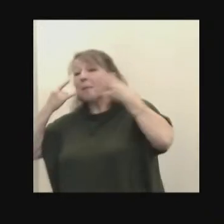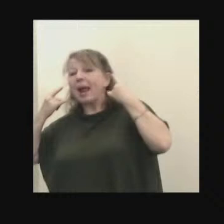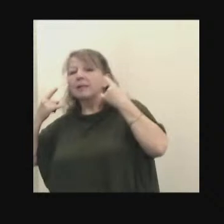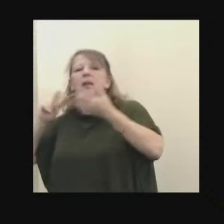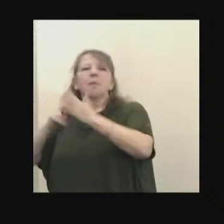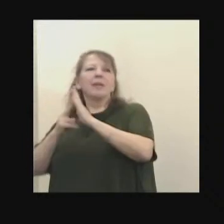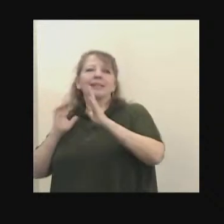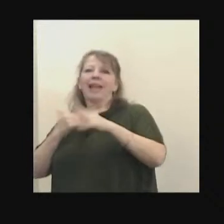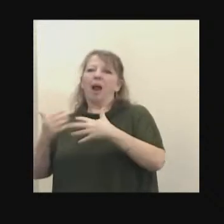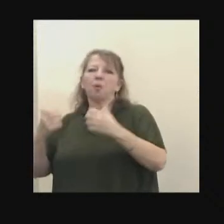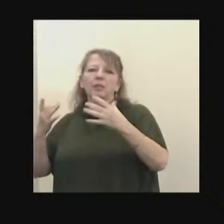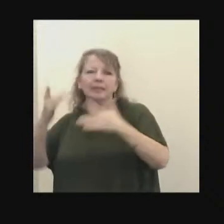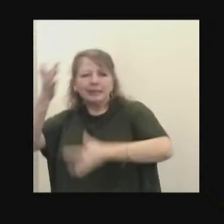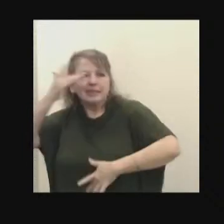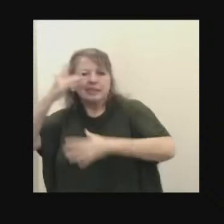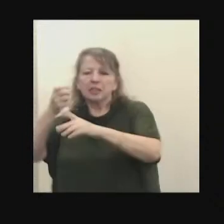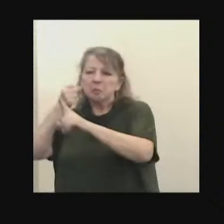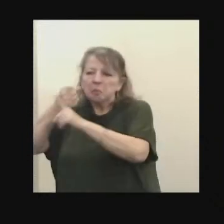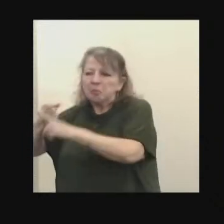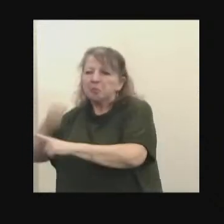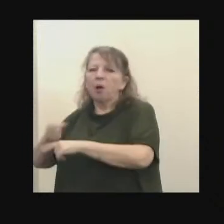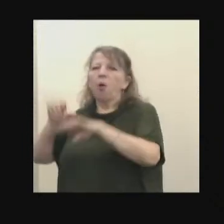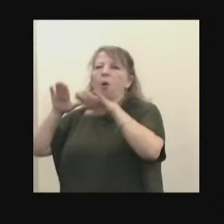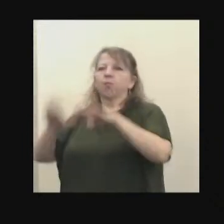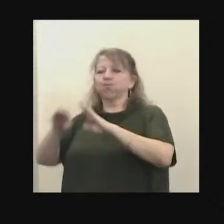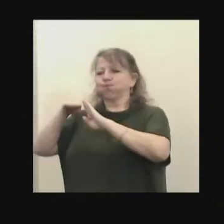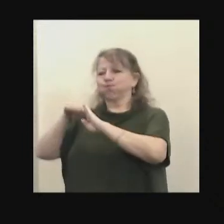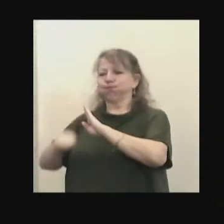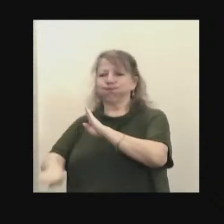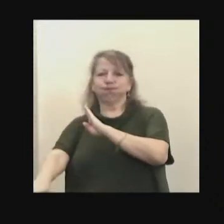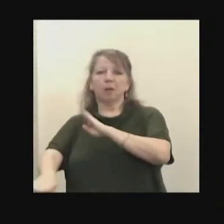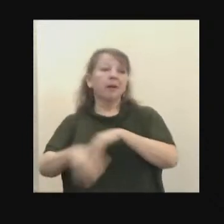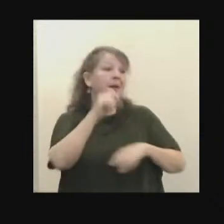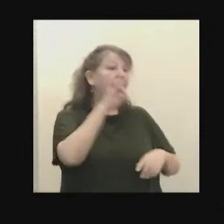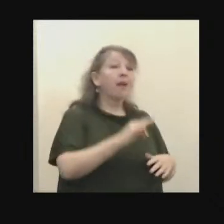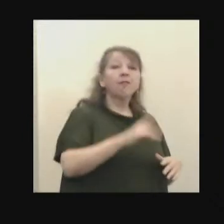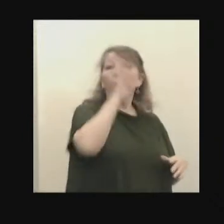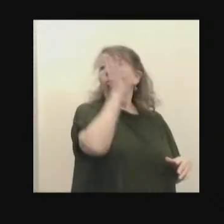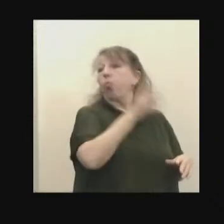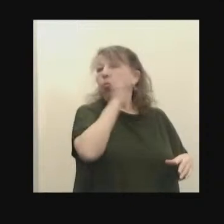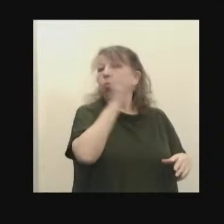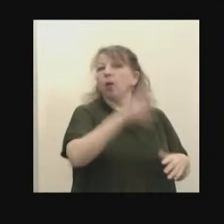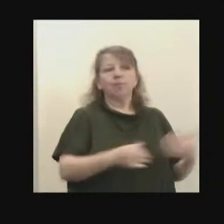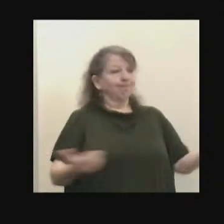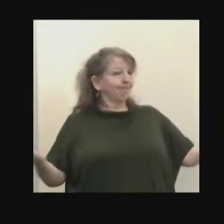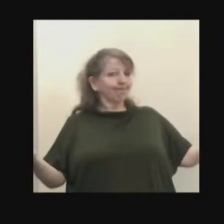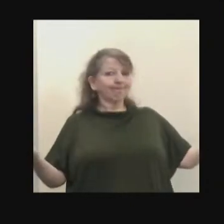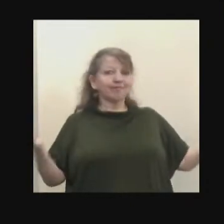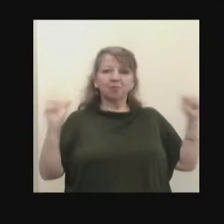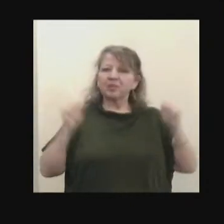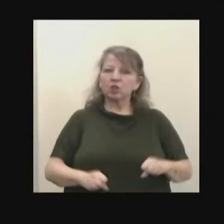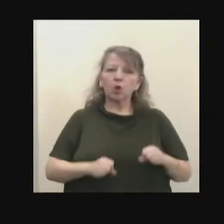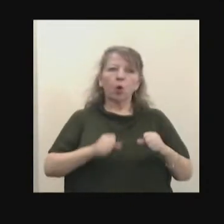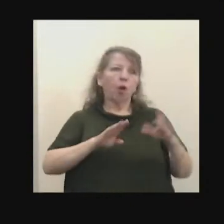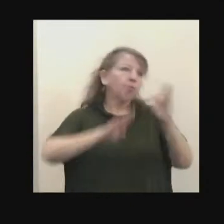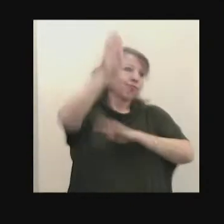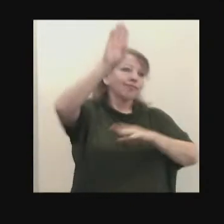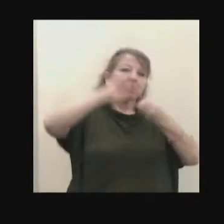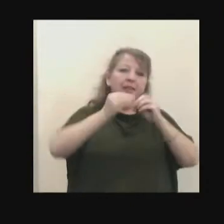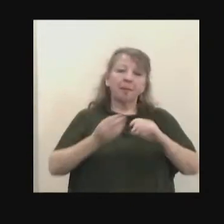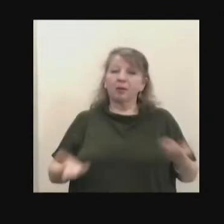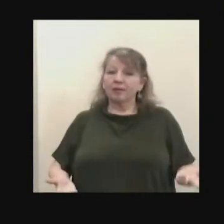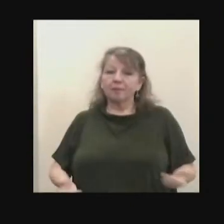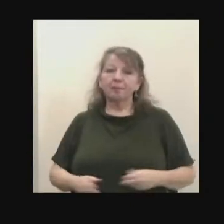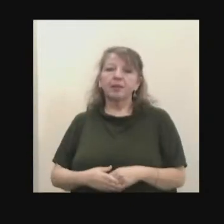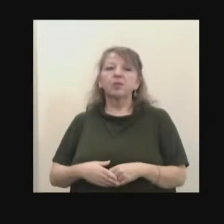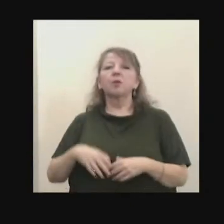powerful prevention tool, so we have control of where we're going to fall with COVID-19. So going through in terms of